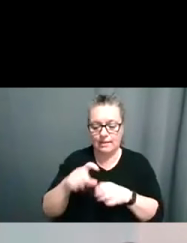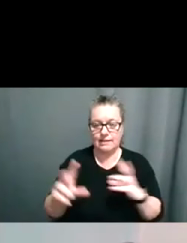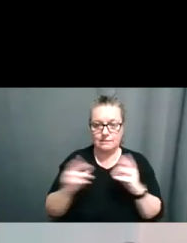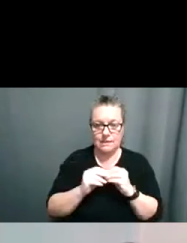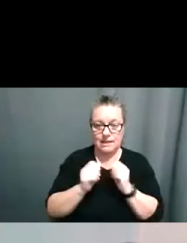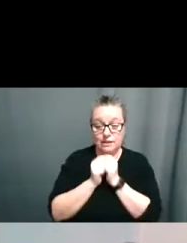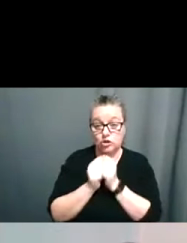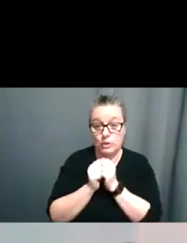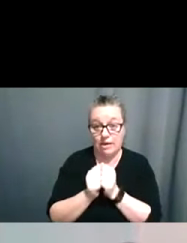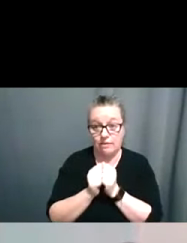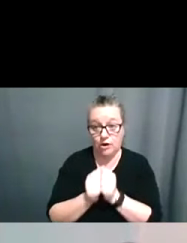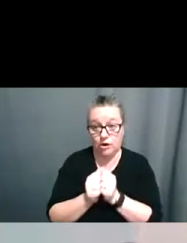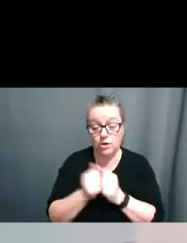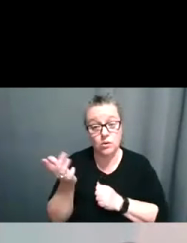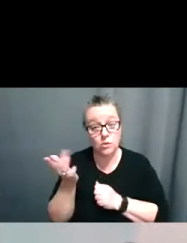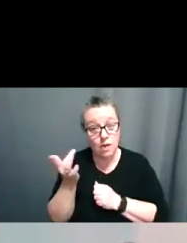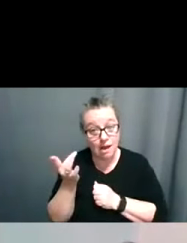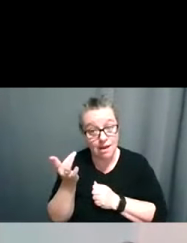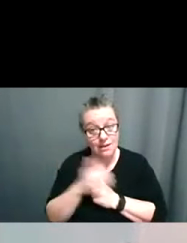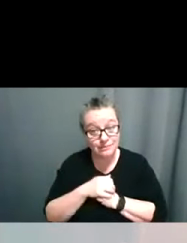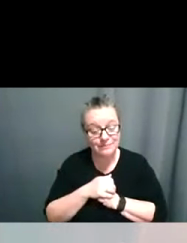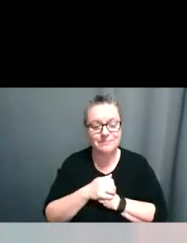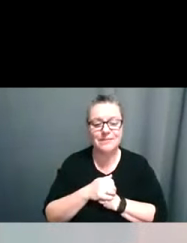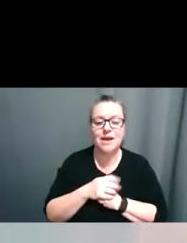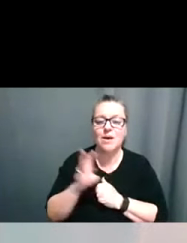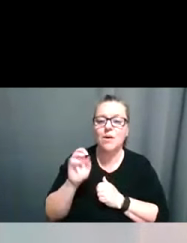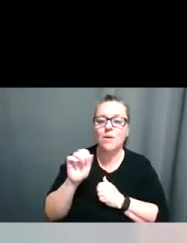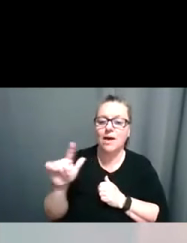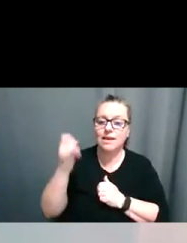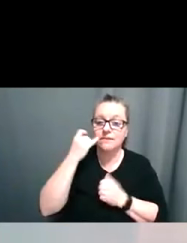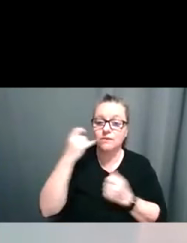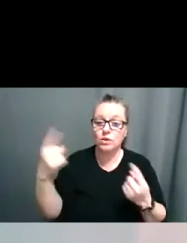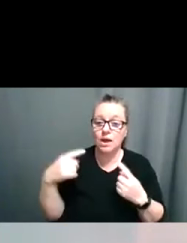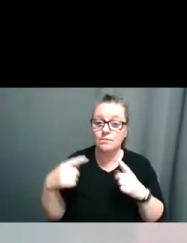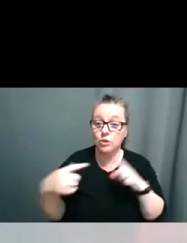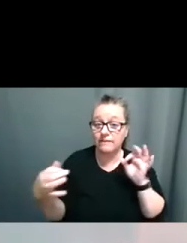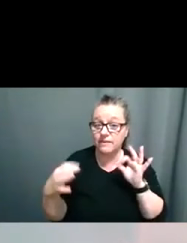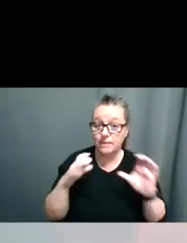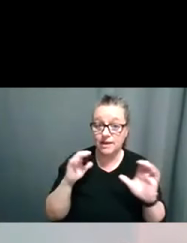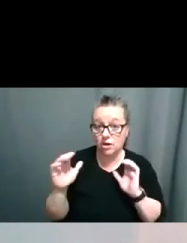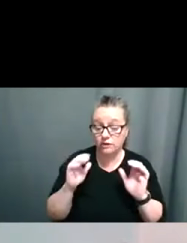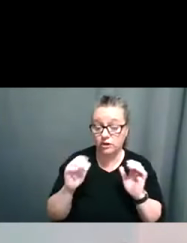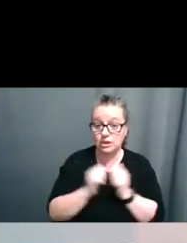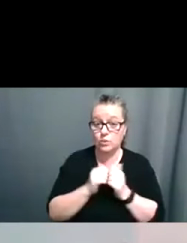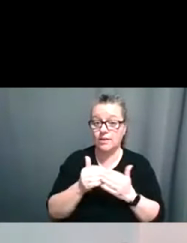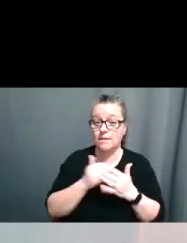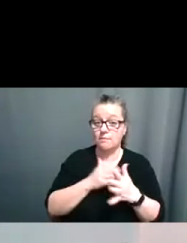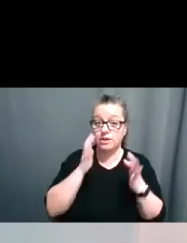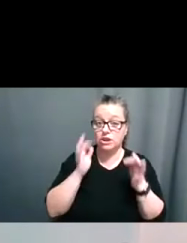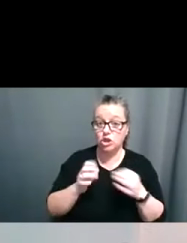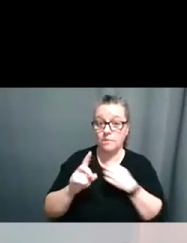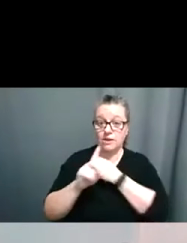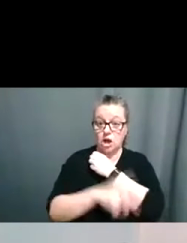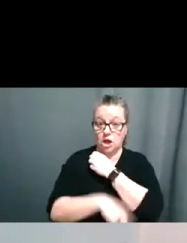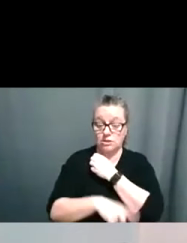together. Why? You're probably wondering. Well, if you come to the feedback conversation with a predetermined consequence,